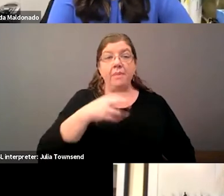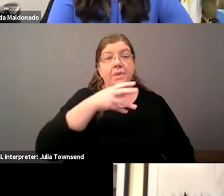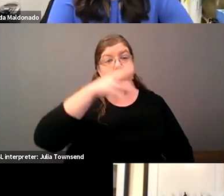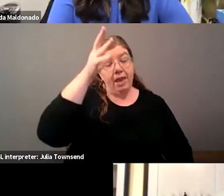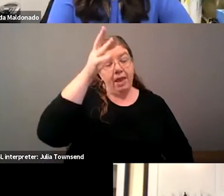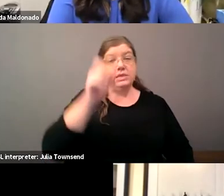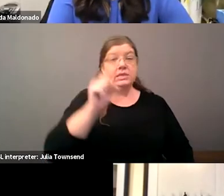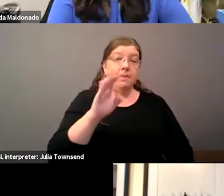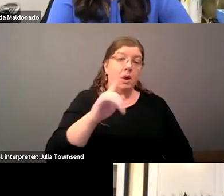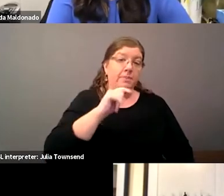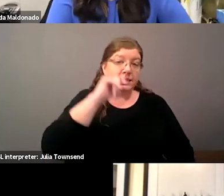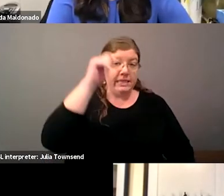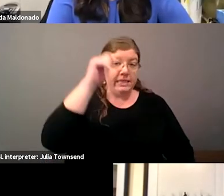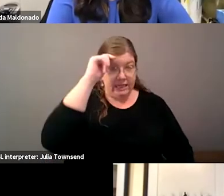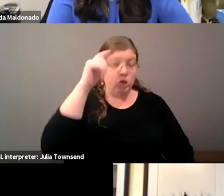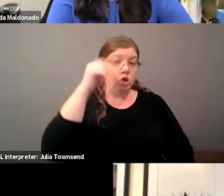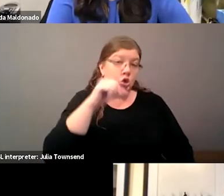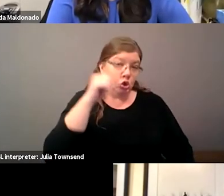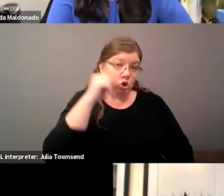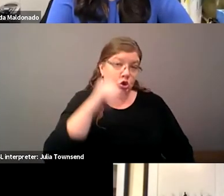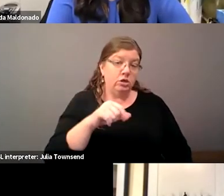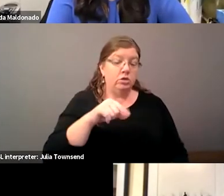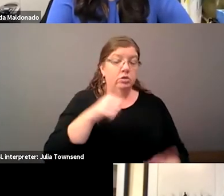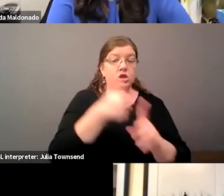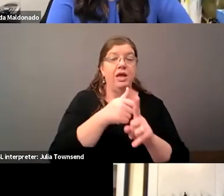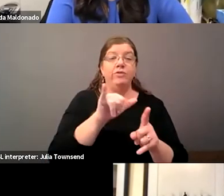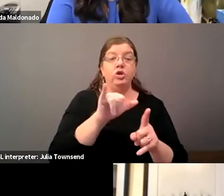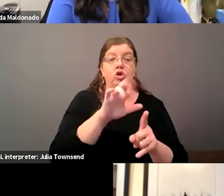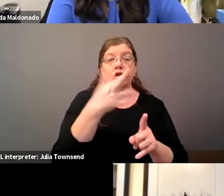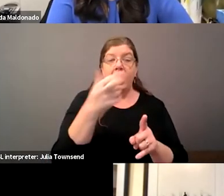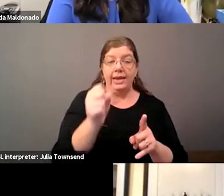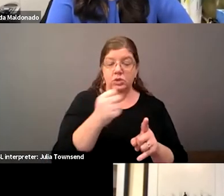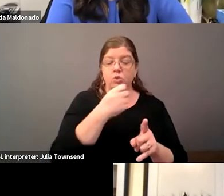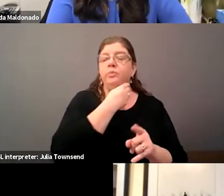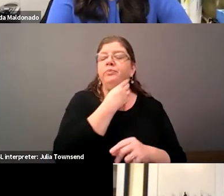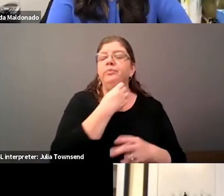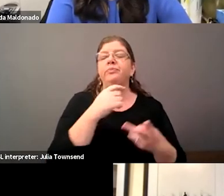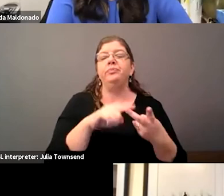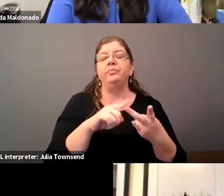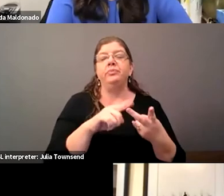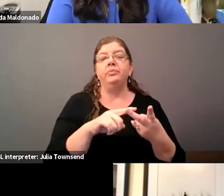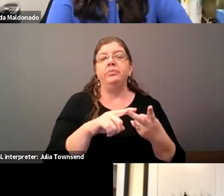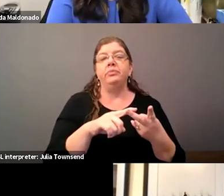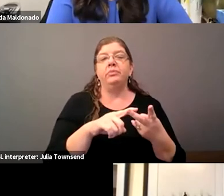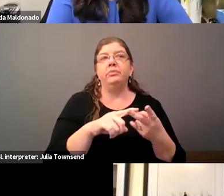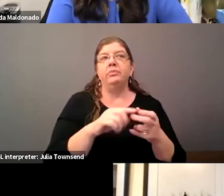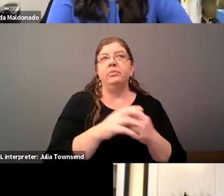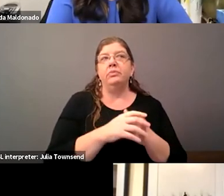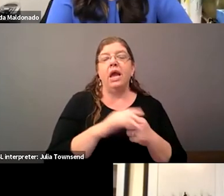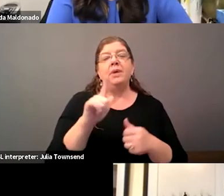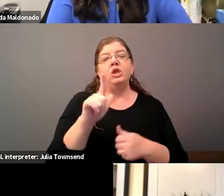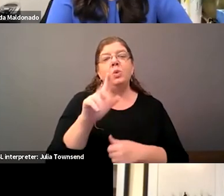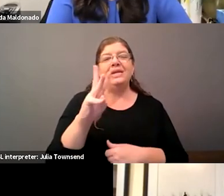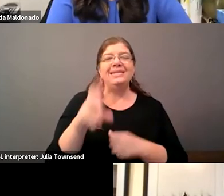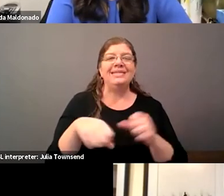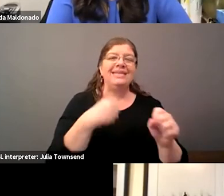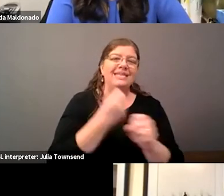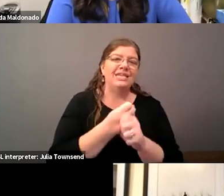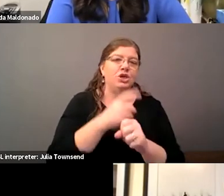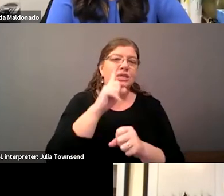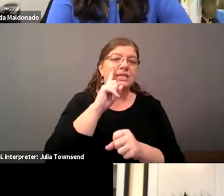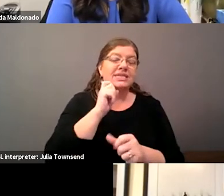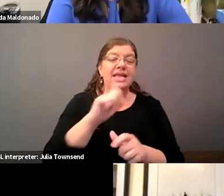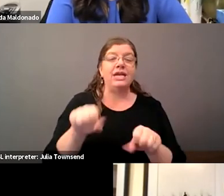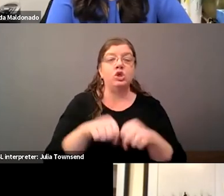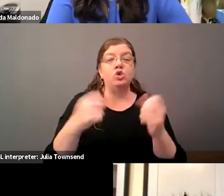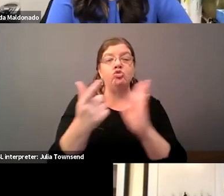routine girl who's in junior high 26-year sex crimes prosecutor and survivor of dr george